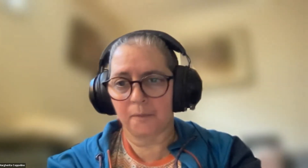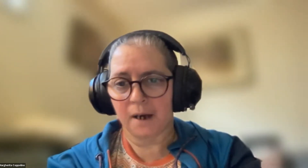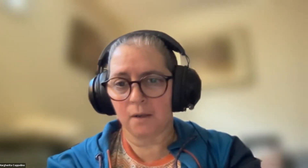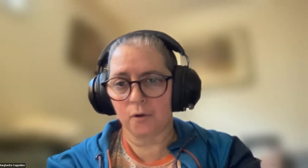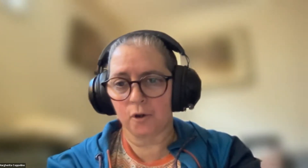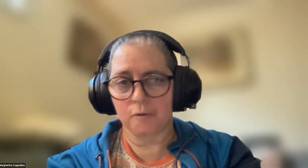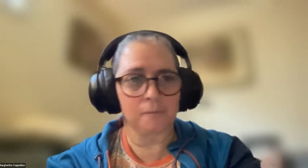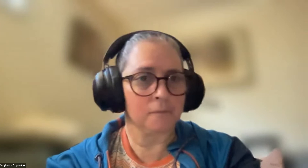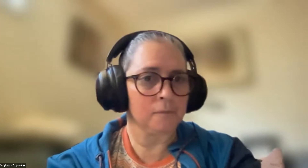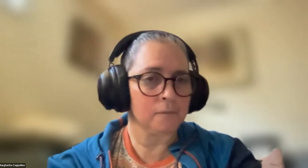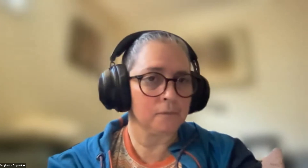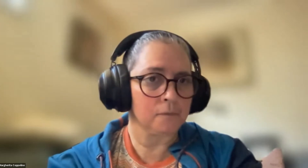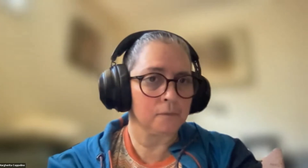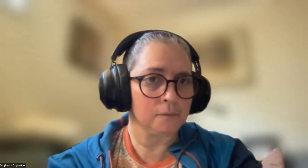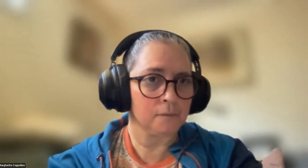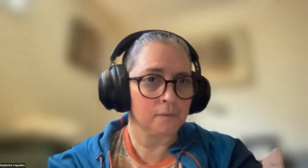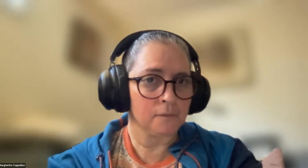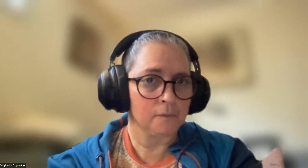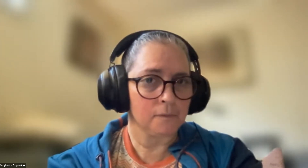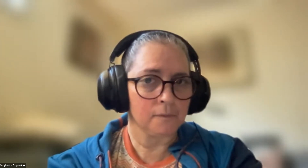interpreters back in the room?